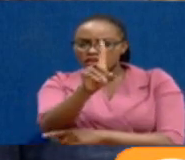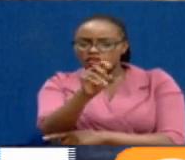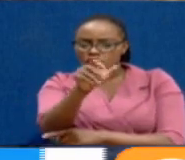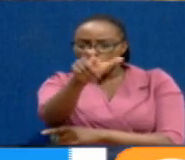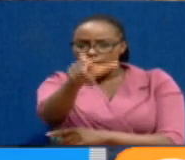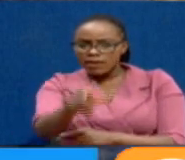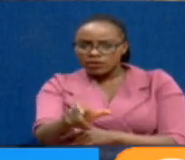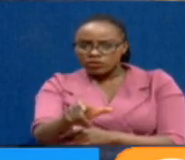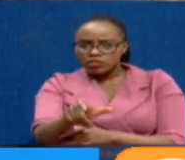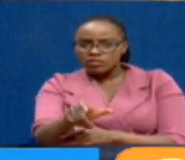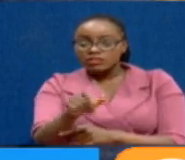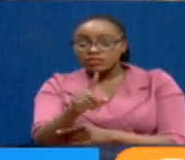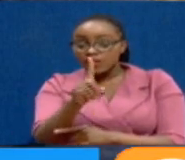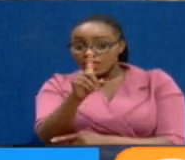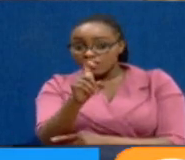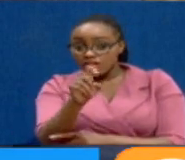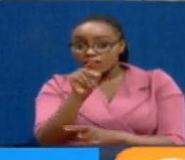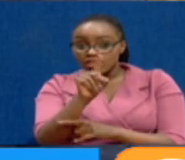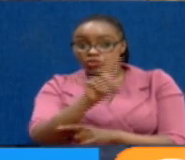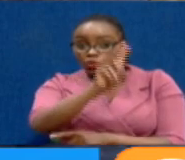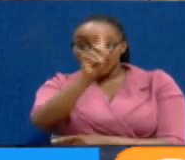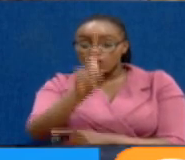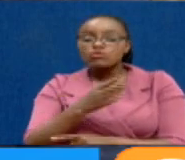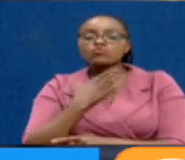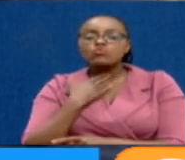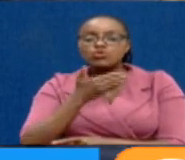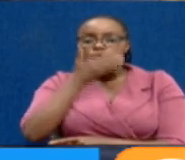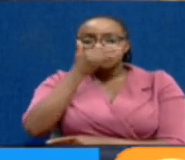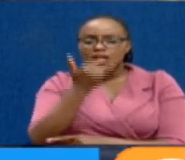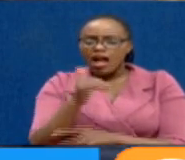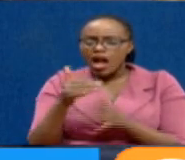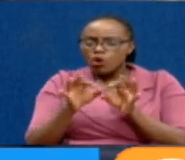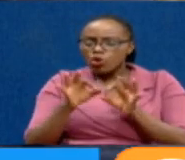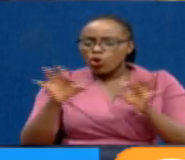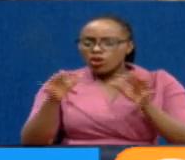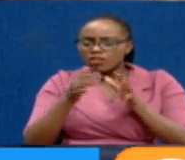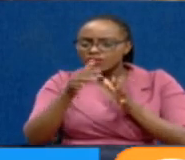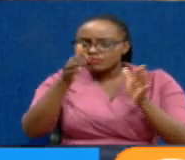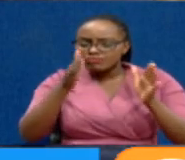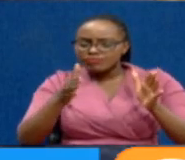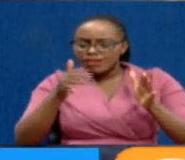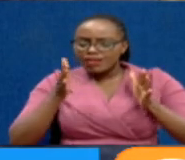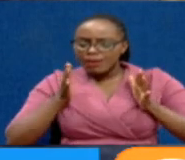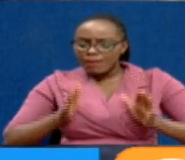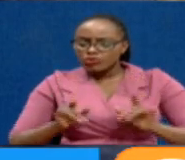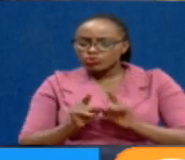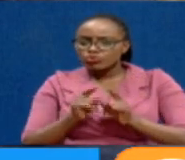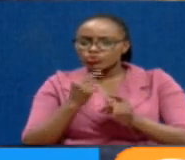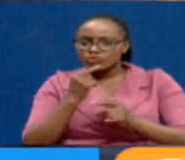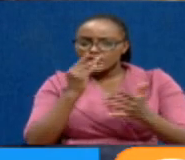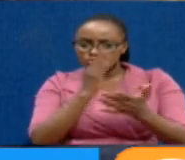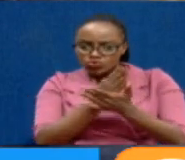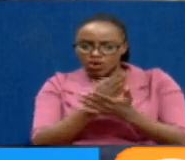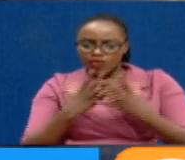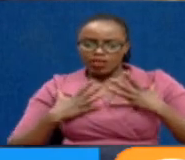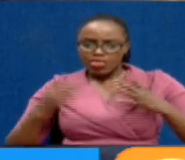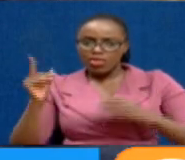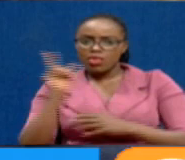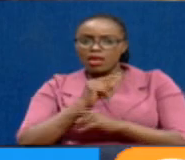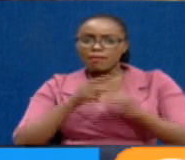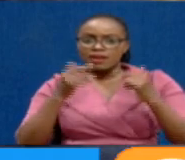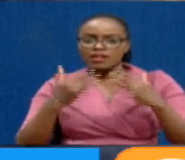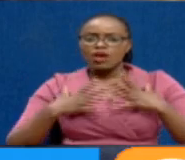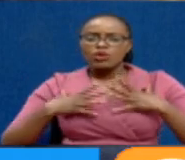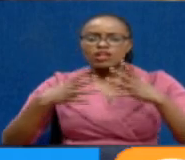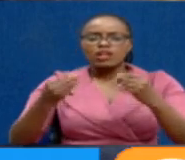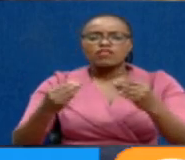person stopped shedding the virus. And that's one of the questions we seek to answer now. How long does this person shed the virus after infection? But right now, recovery